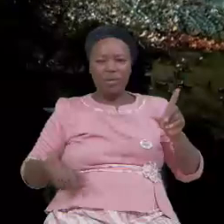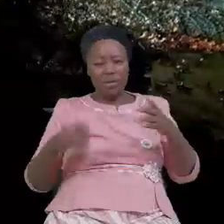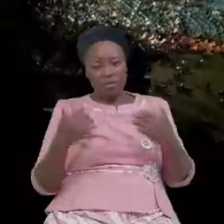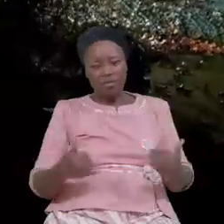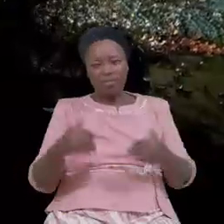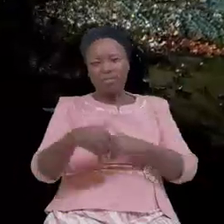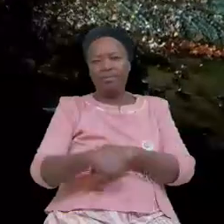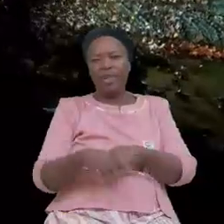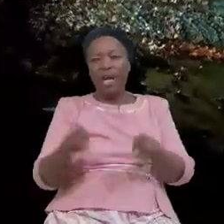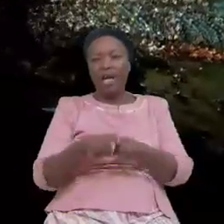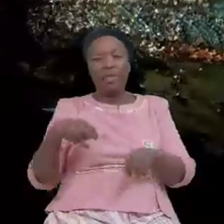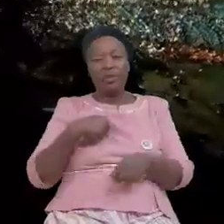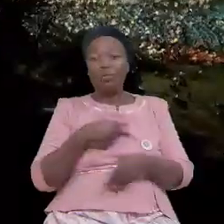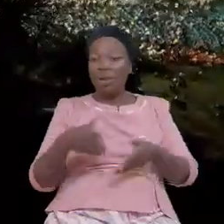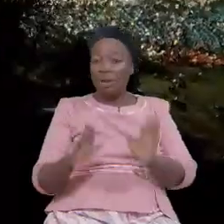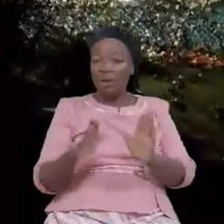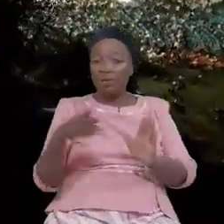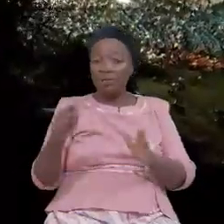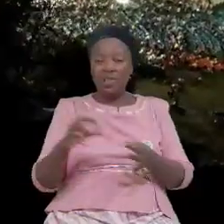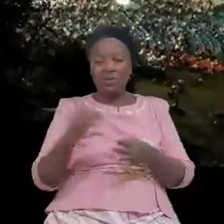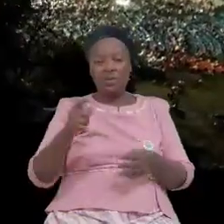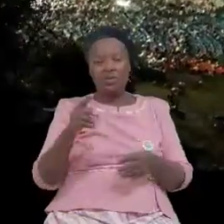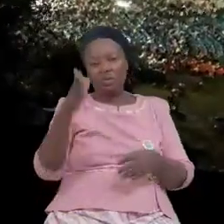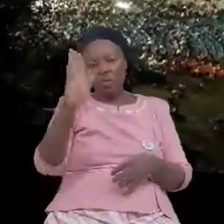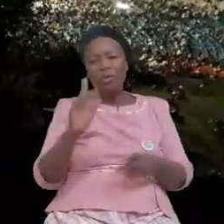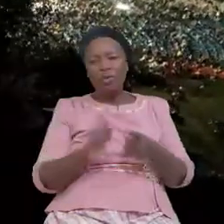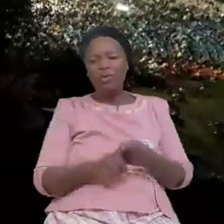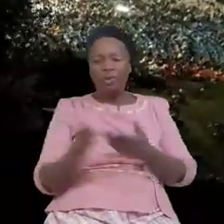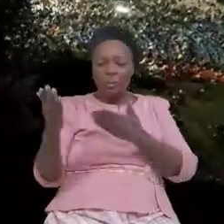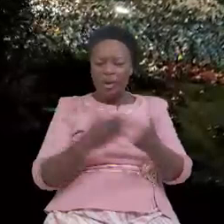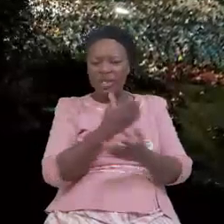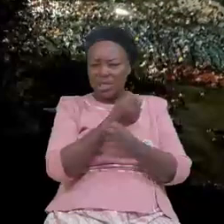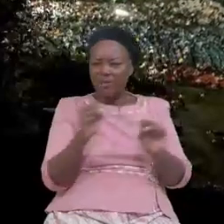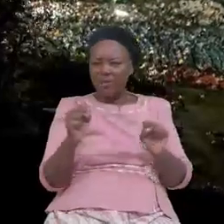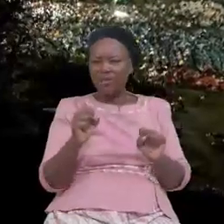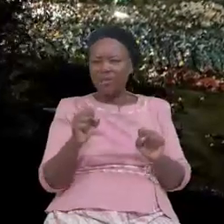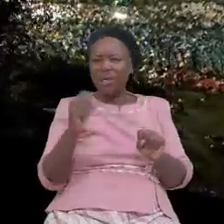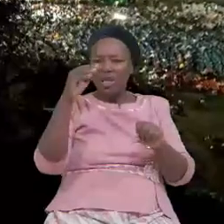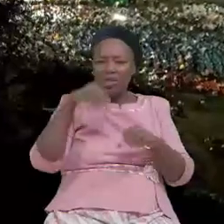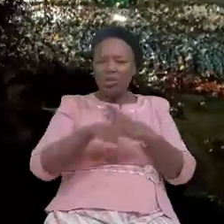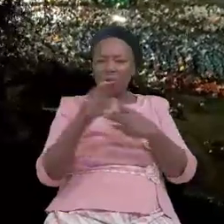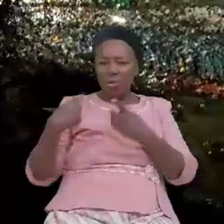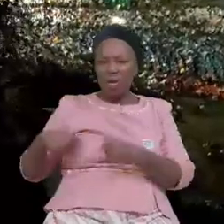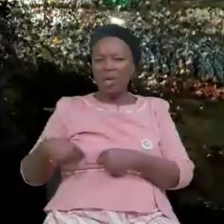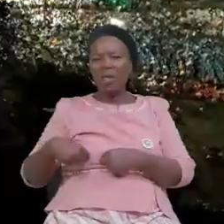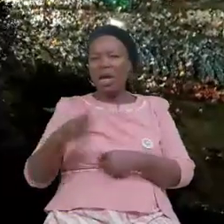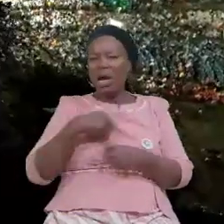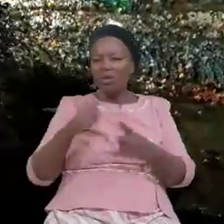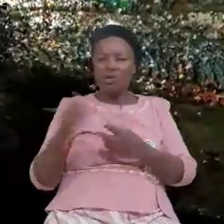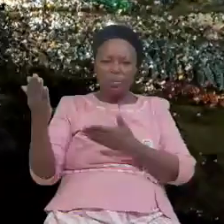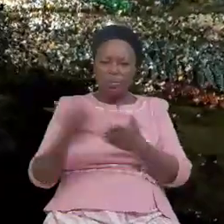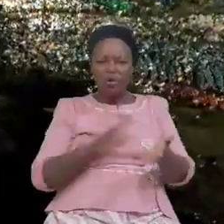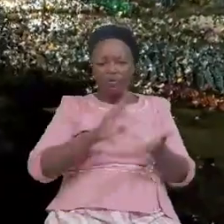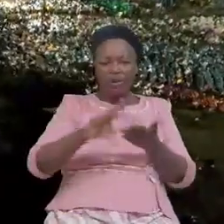as you allow the Spirit of God to bring salvation in your heart and to bring forgiveness